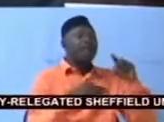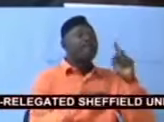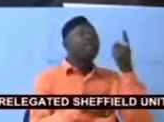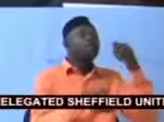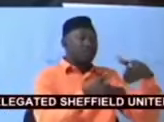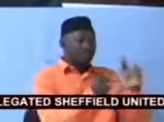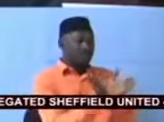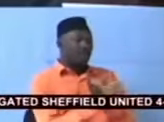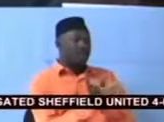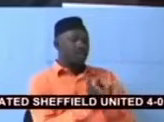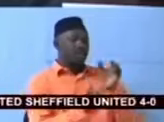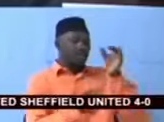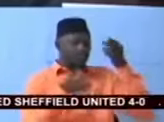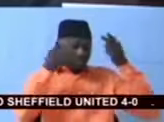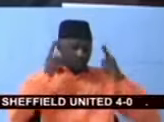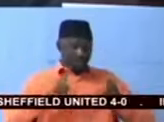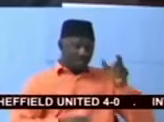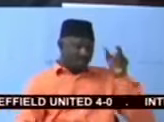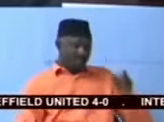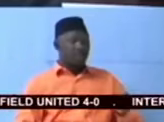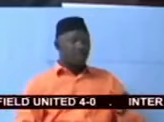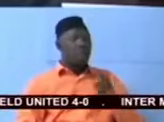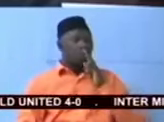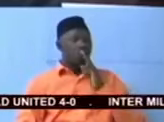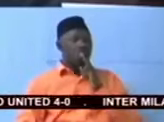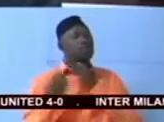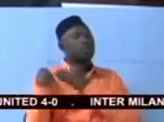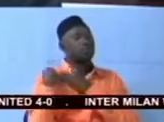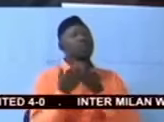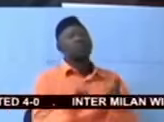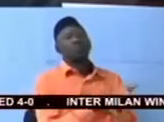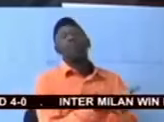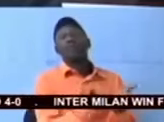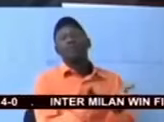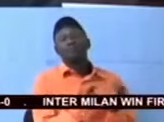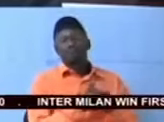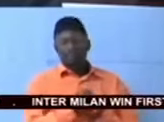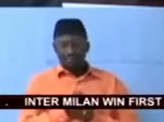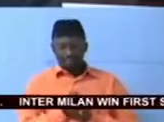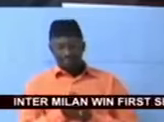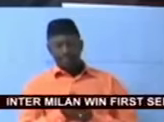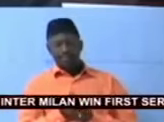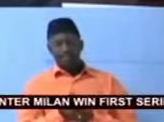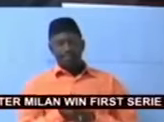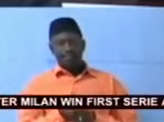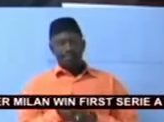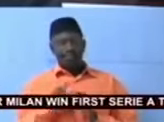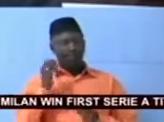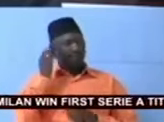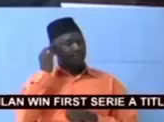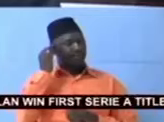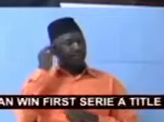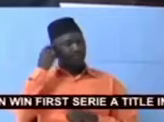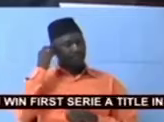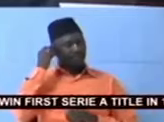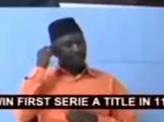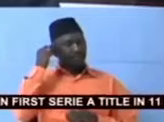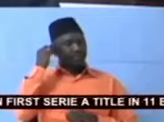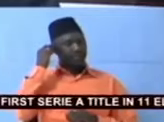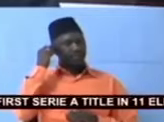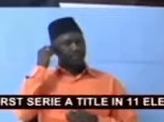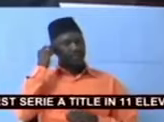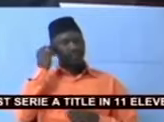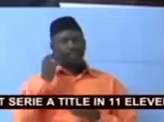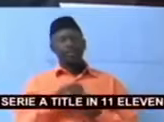nek rek ne amna yenn lay yo xamne ni ben magistrate bi moko wara amé mu ngi aju nak ci walé xam xamam ak fim tollu ci